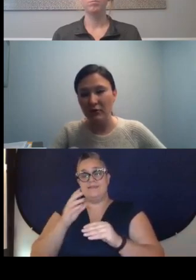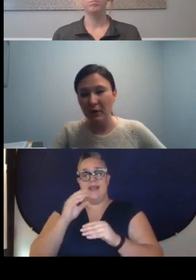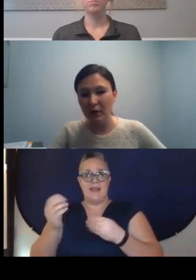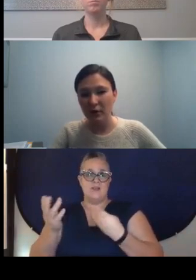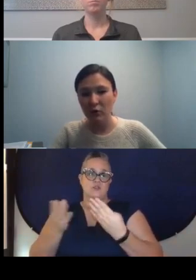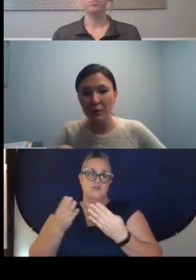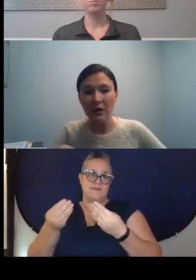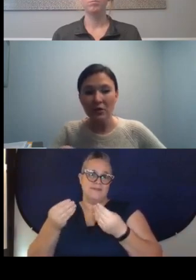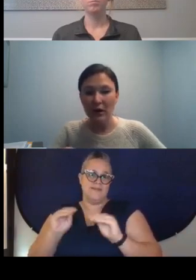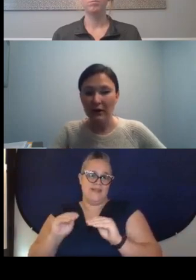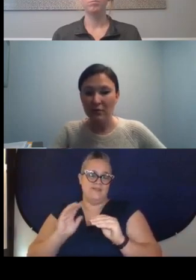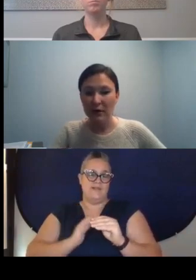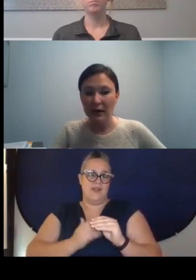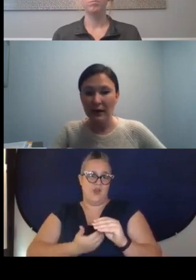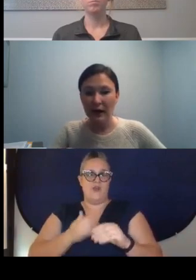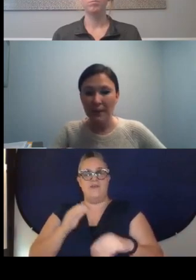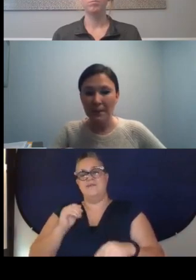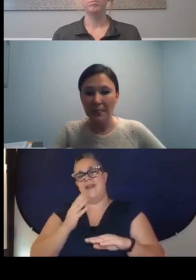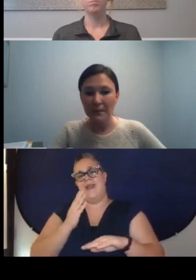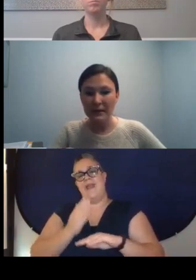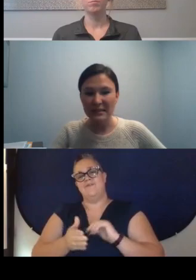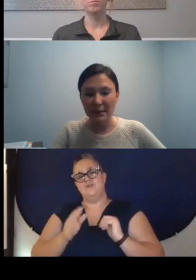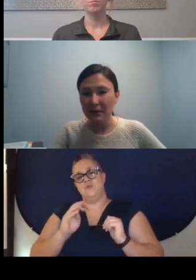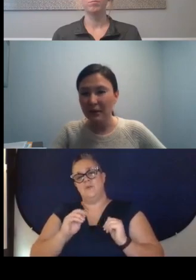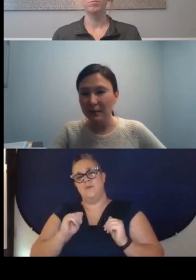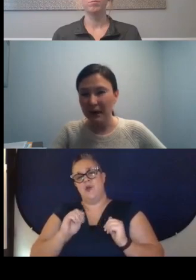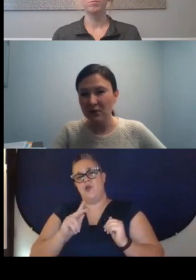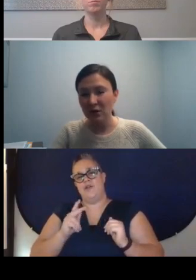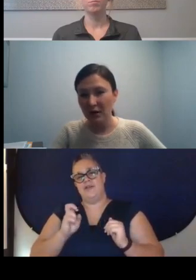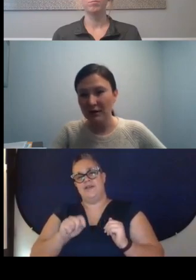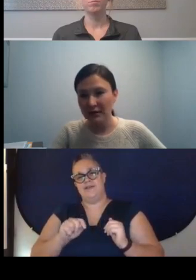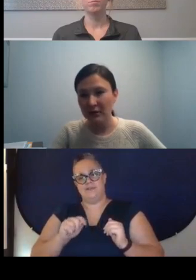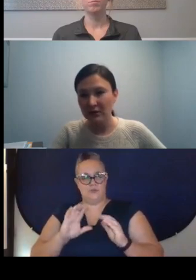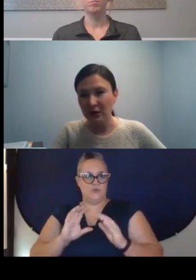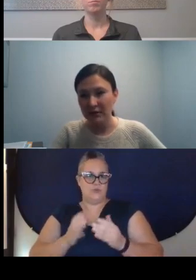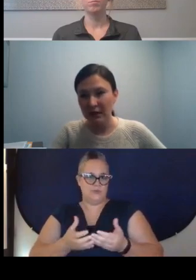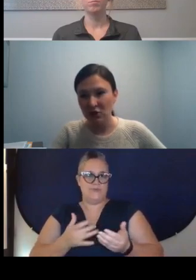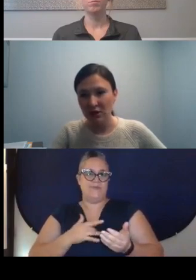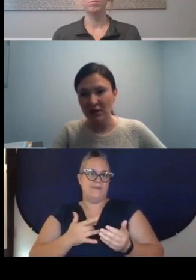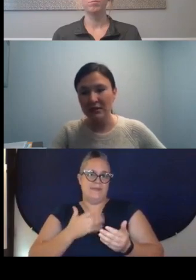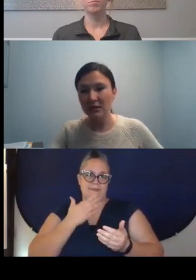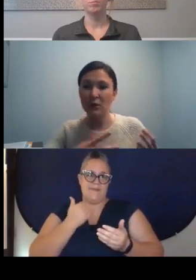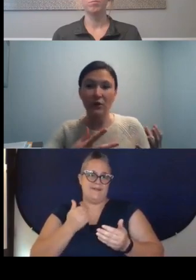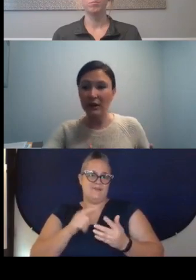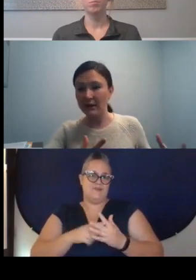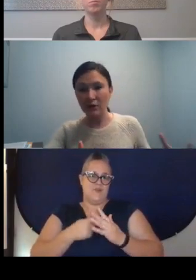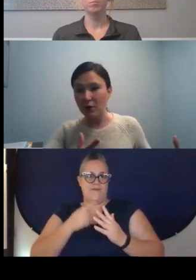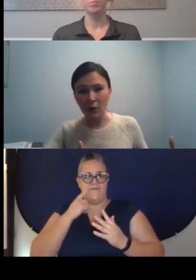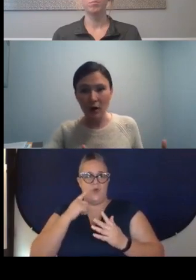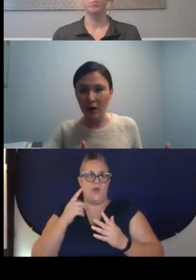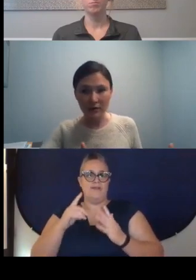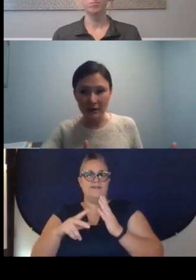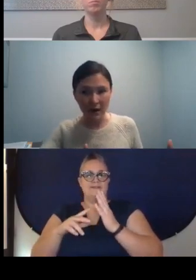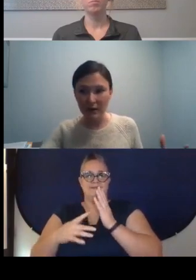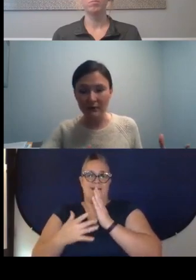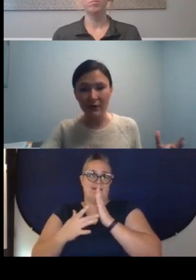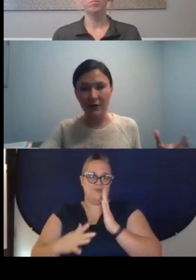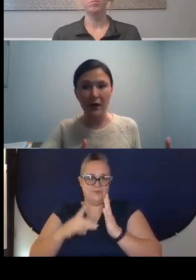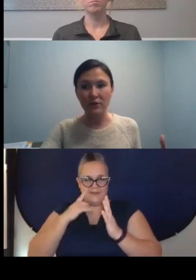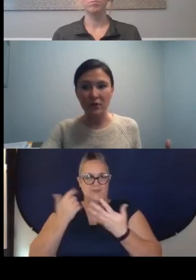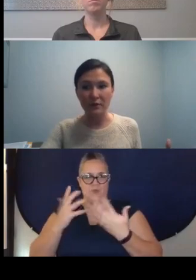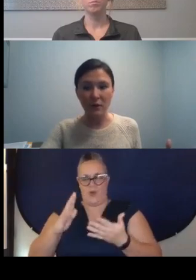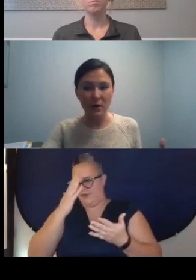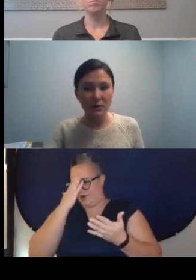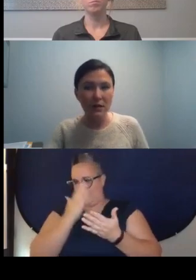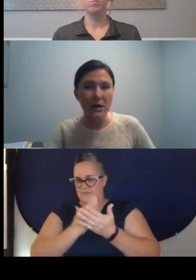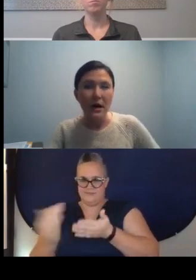considered our aftermarket group. So aftermarket is typically the best start in sales for a technician because that's what you're in, all day long of